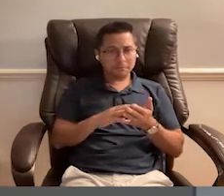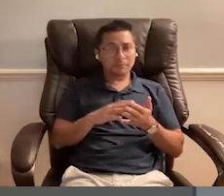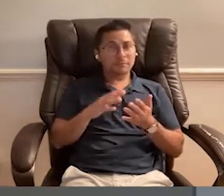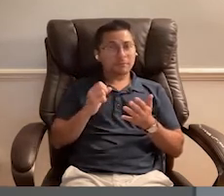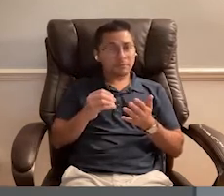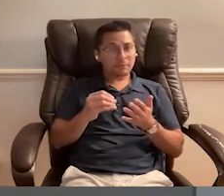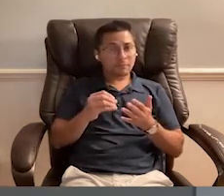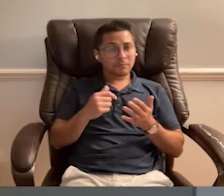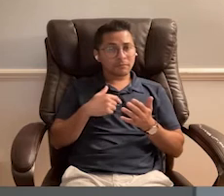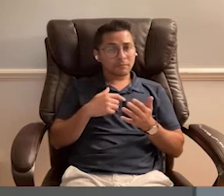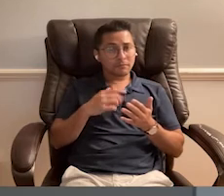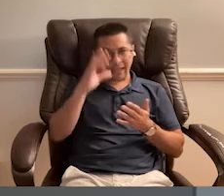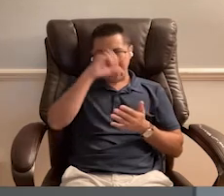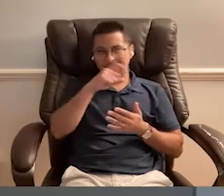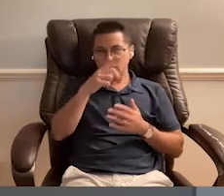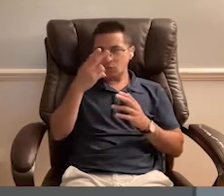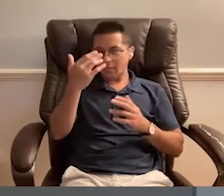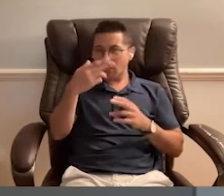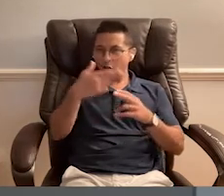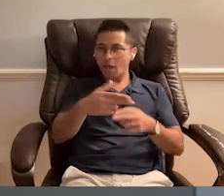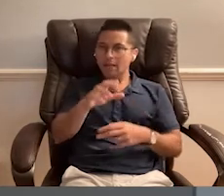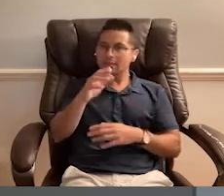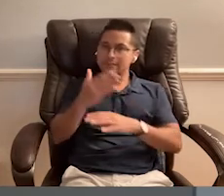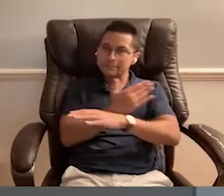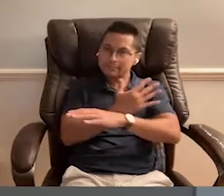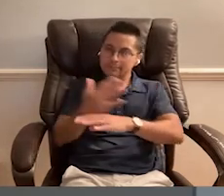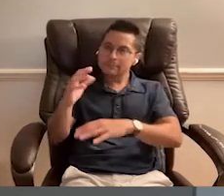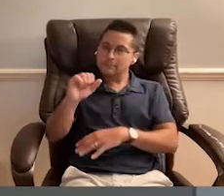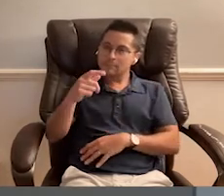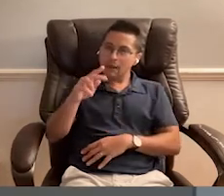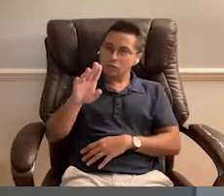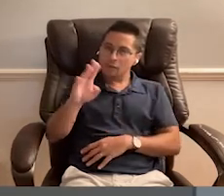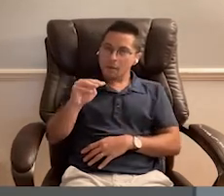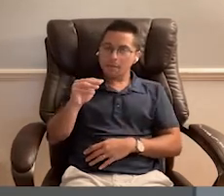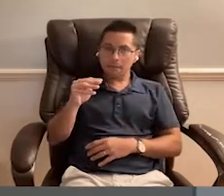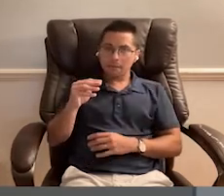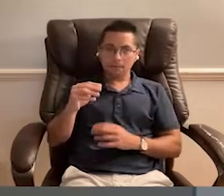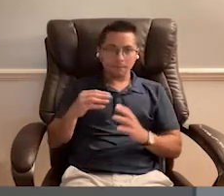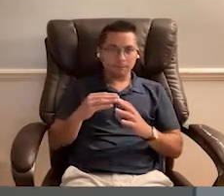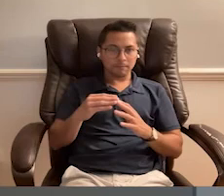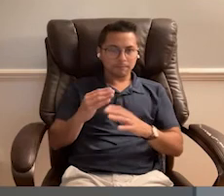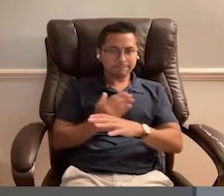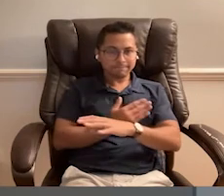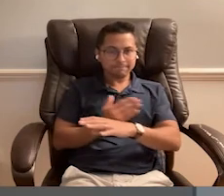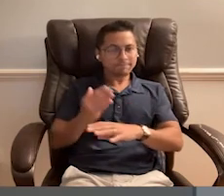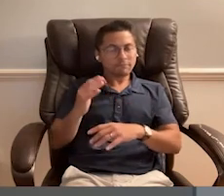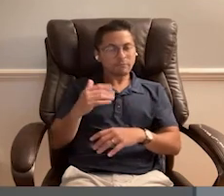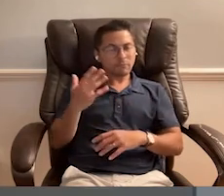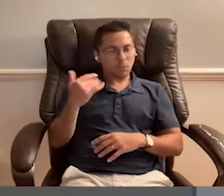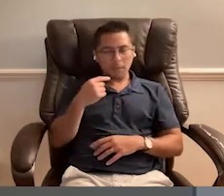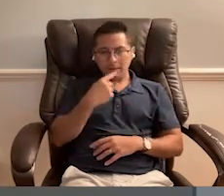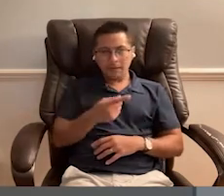knew there's something, but I don't know. So that's why I guess they call it a spectrum, a very wide range of